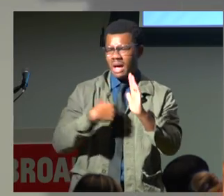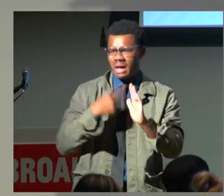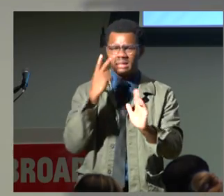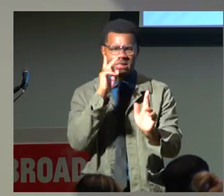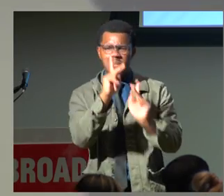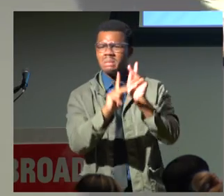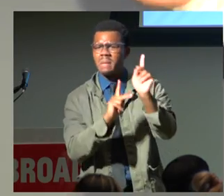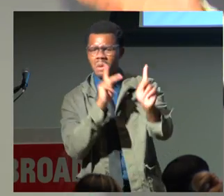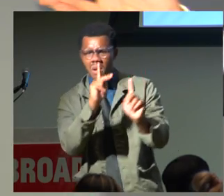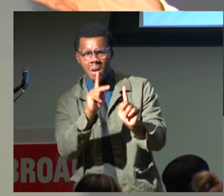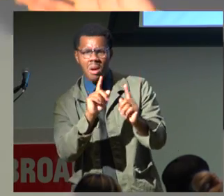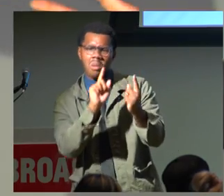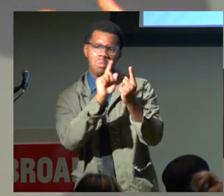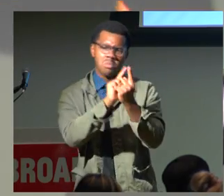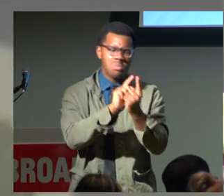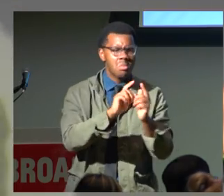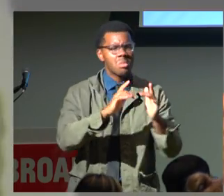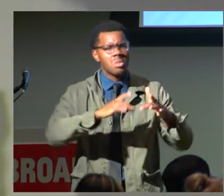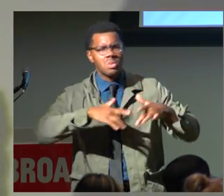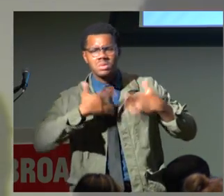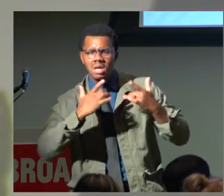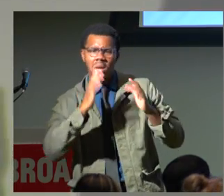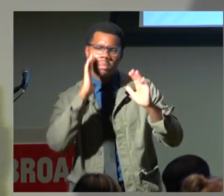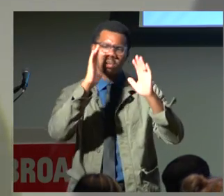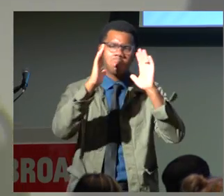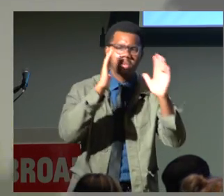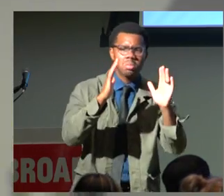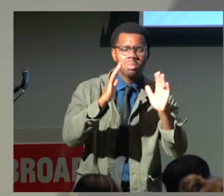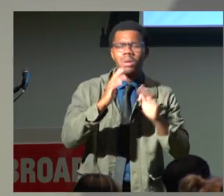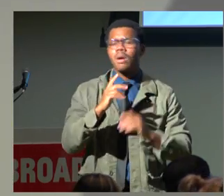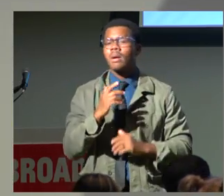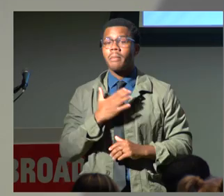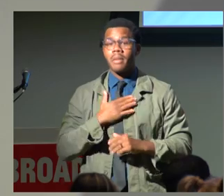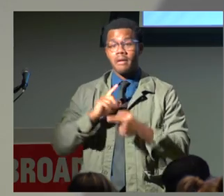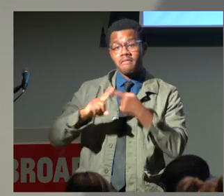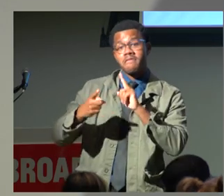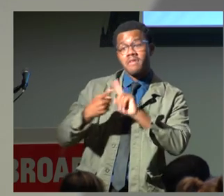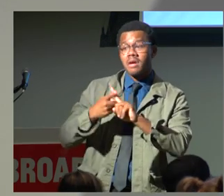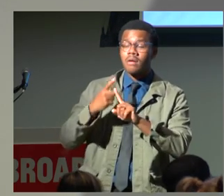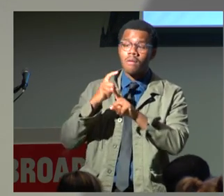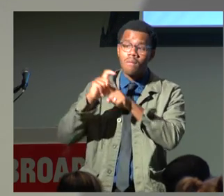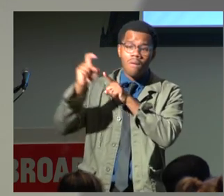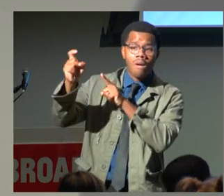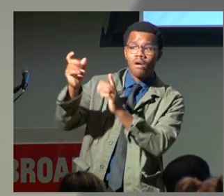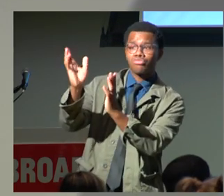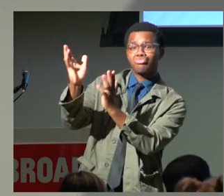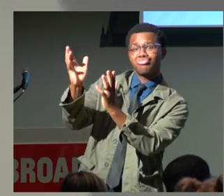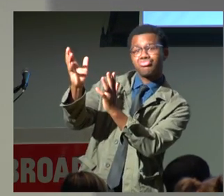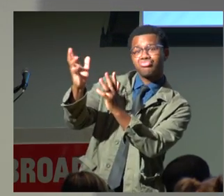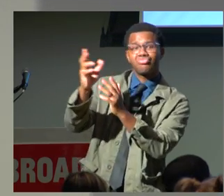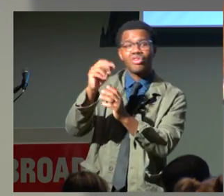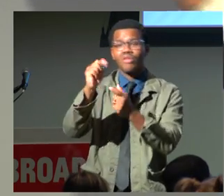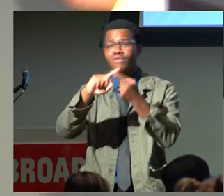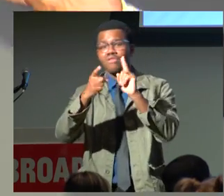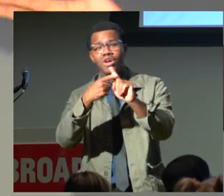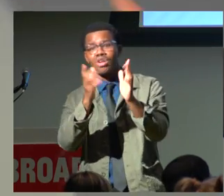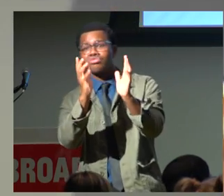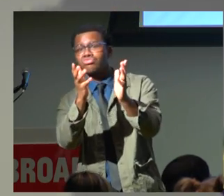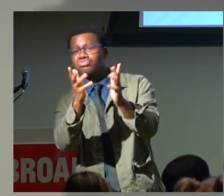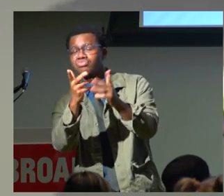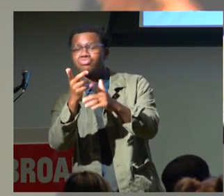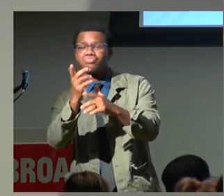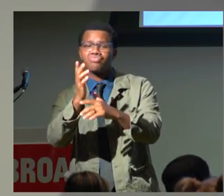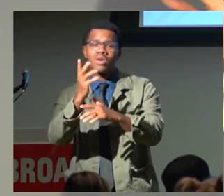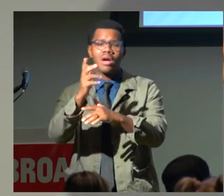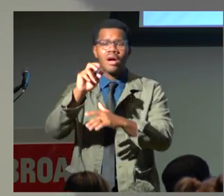them, and I'll call my buddy Gardy. I may speak with Richard Beavers, who's a gallery dealer there, Bedford Stuyvesant in Brooklyn, or Andre and